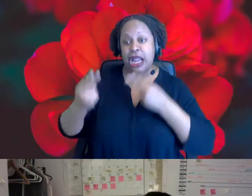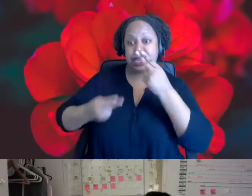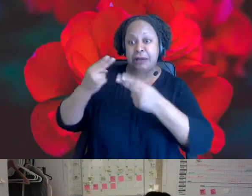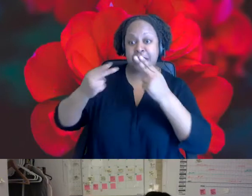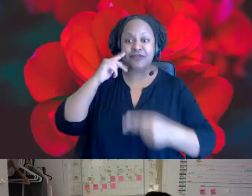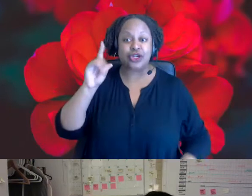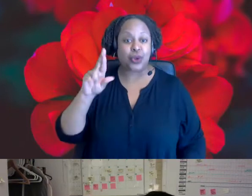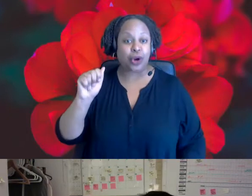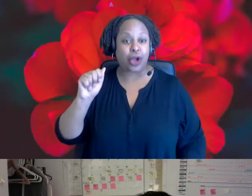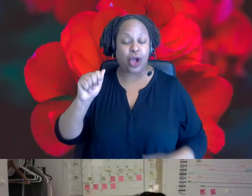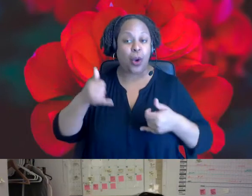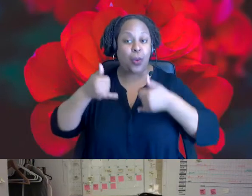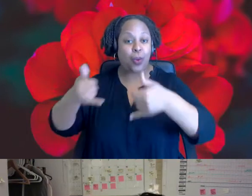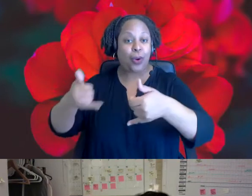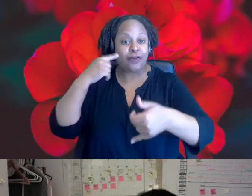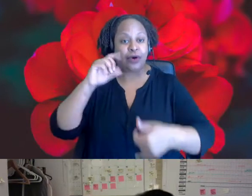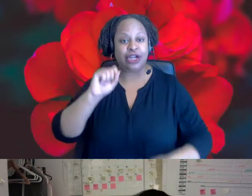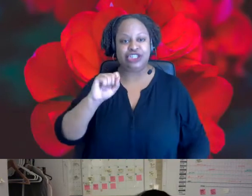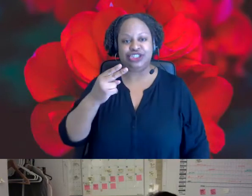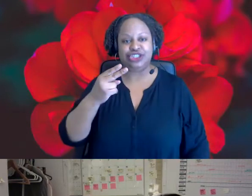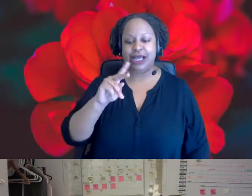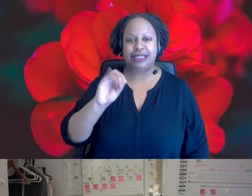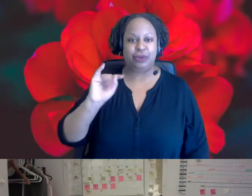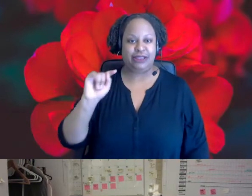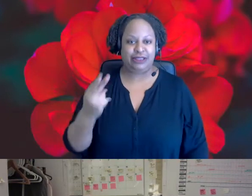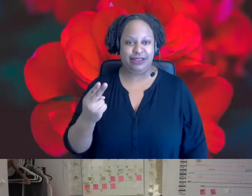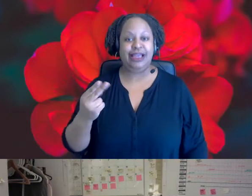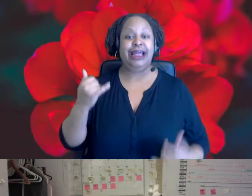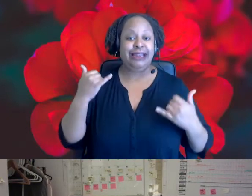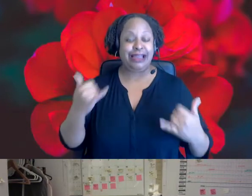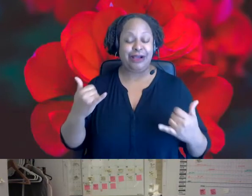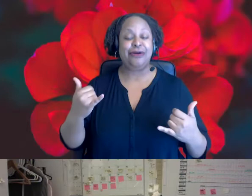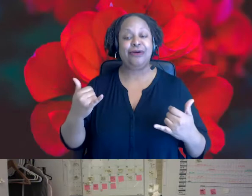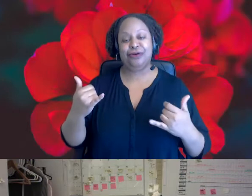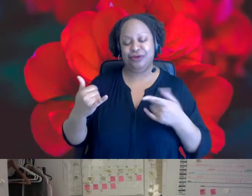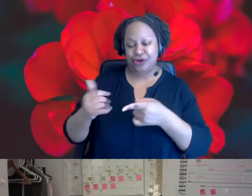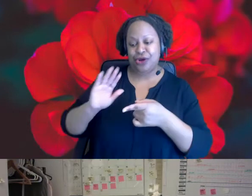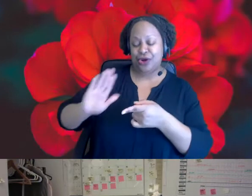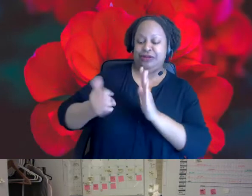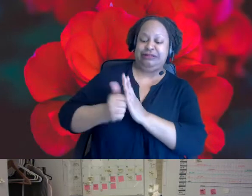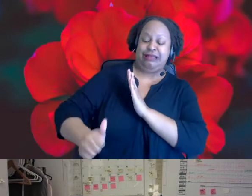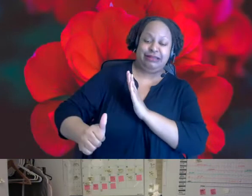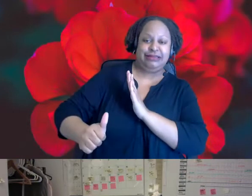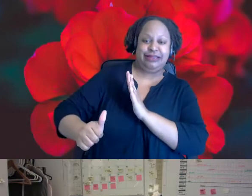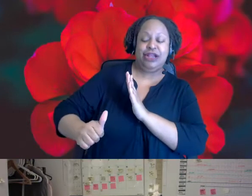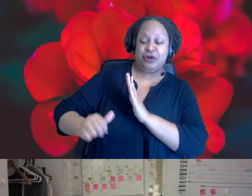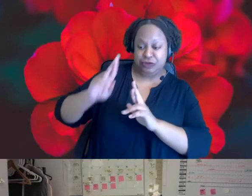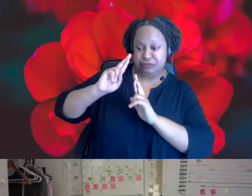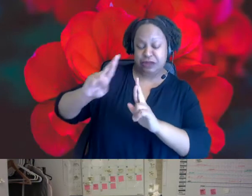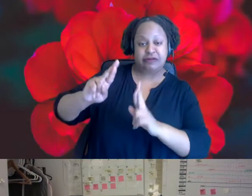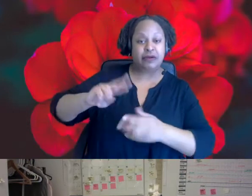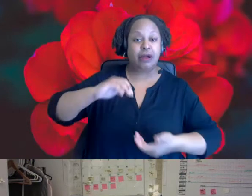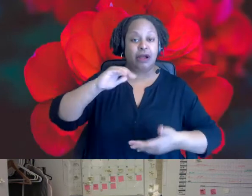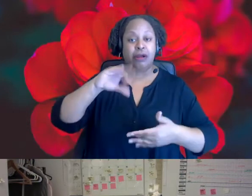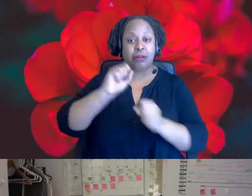Recently, she has been working on rising to the expectations of her talented and respected colleagues who continue to give her opportunities to share her voice